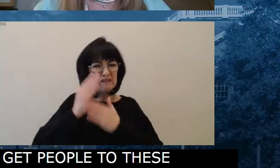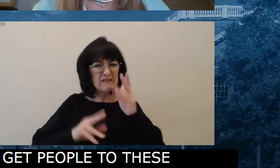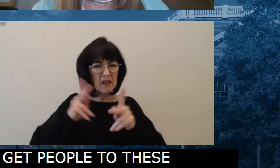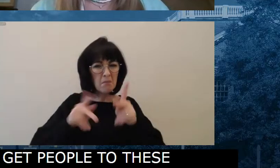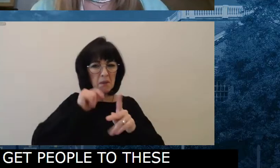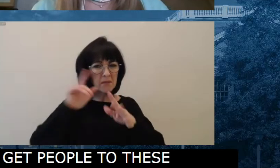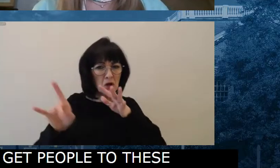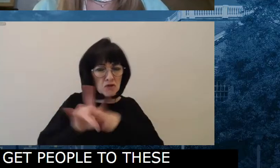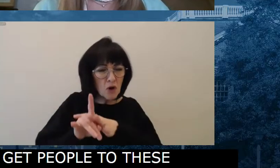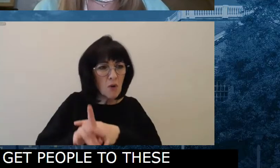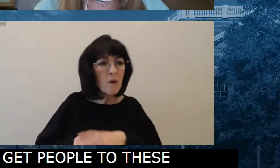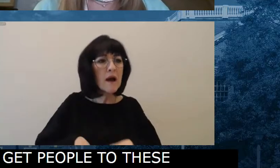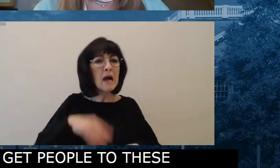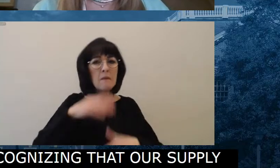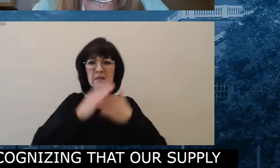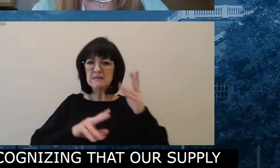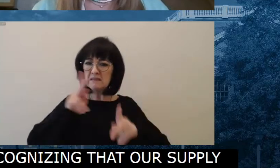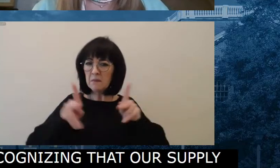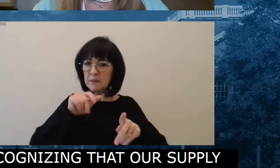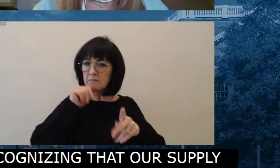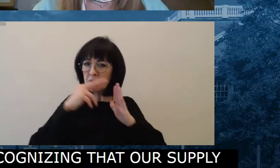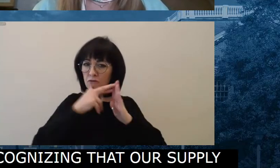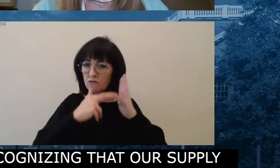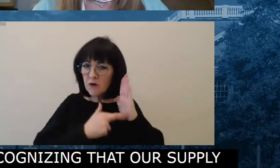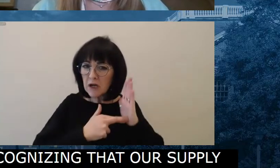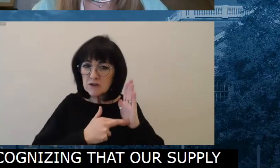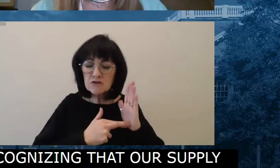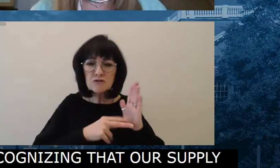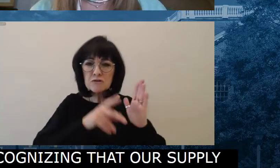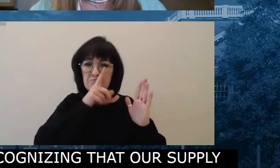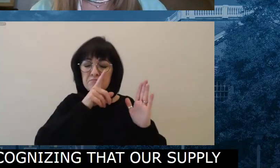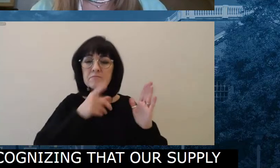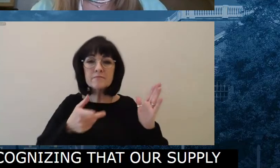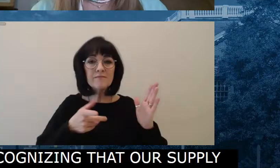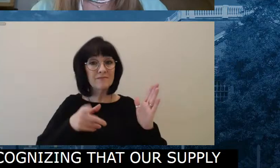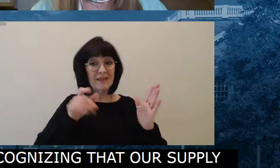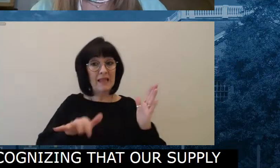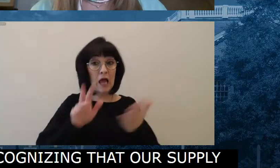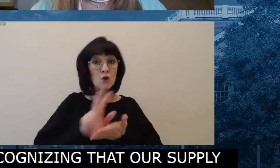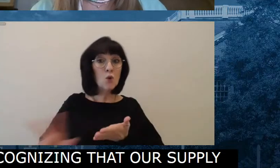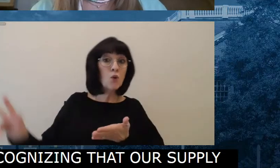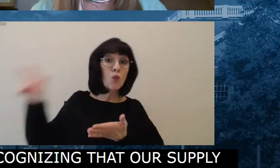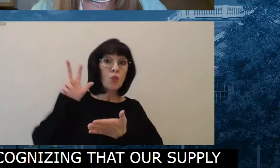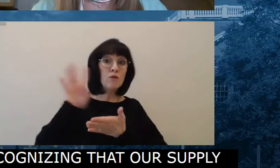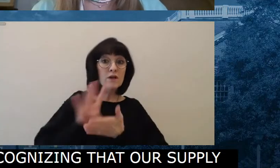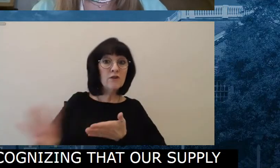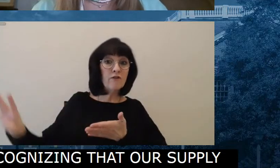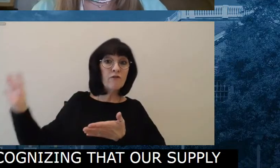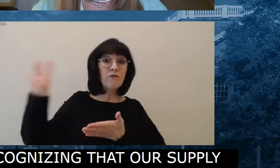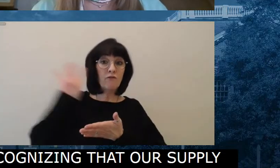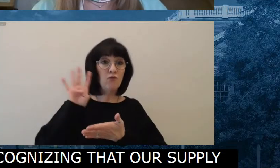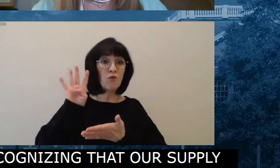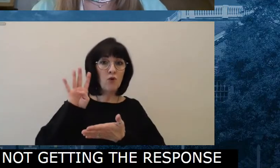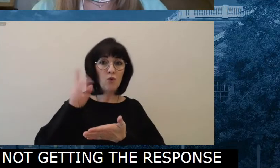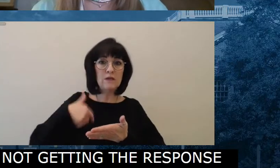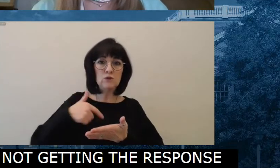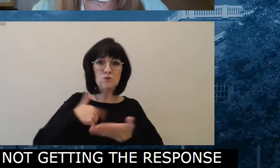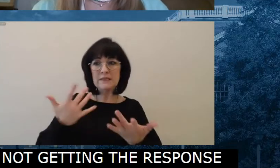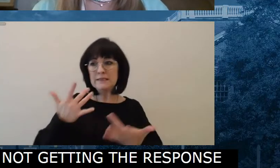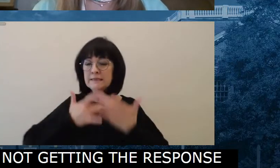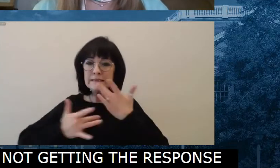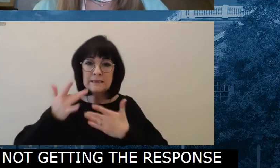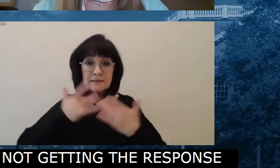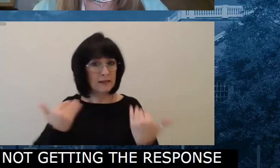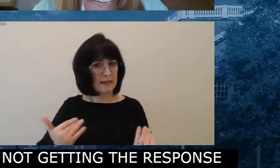our wait list that we had, say 3 weeks or 4 weeks ago, where there was so much greater demand. And so in order to get